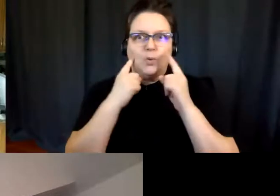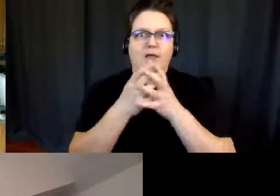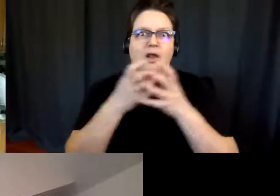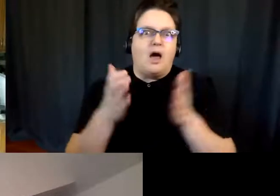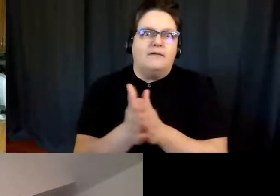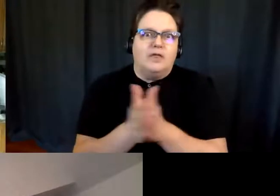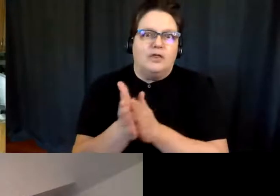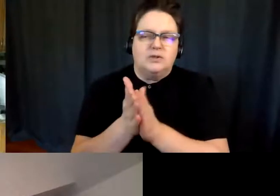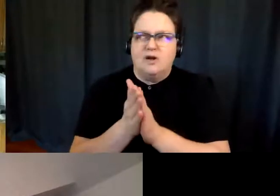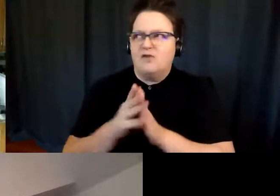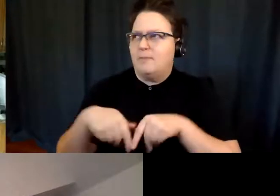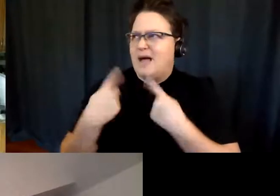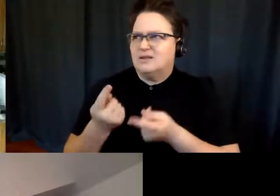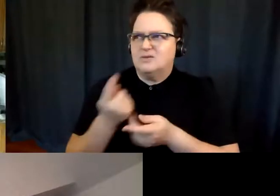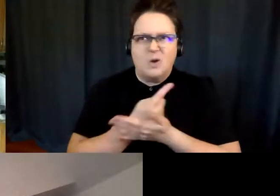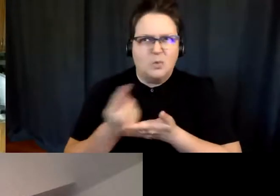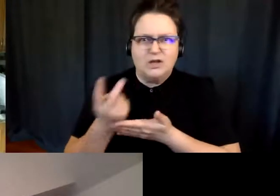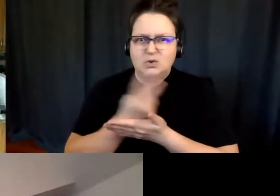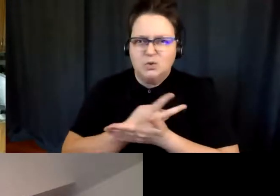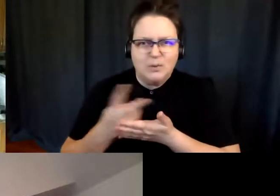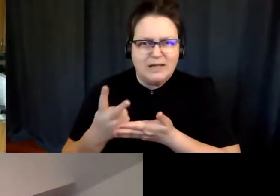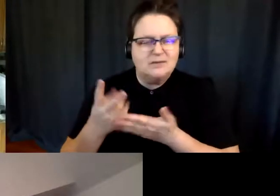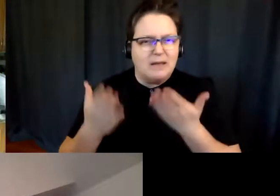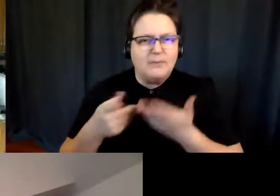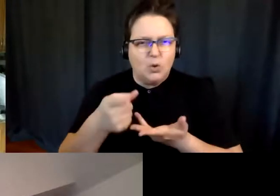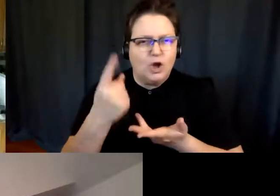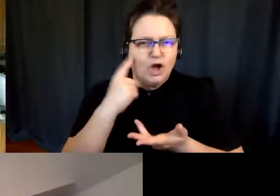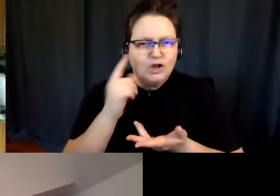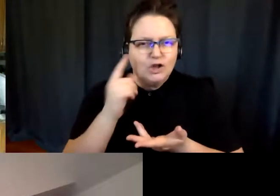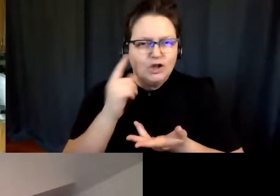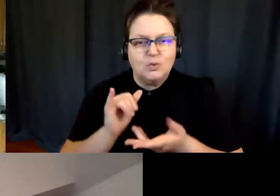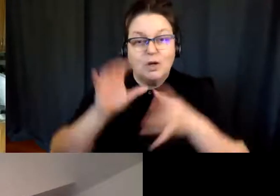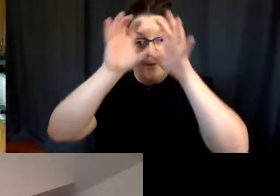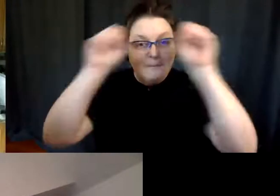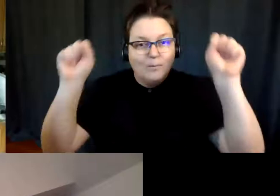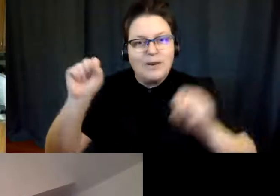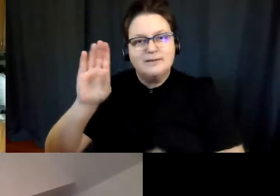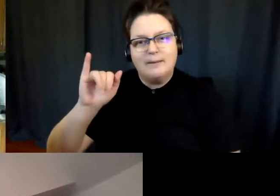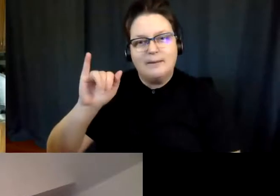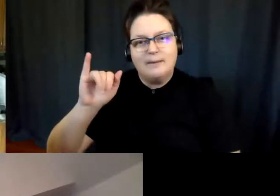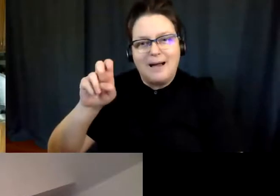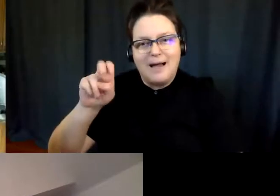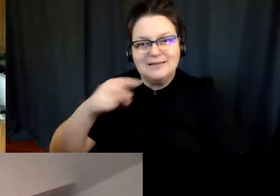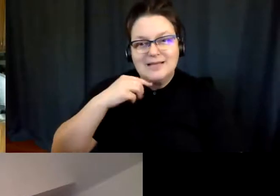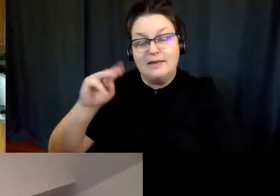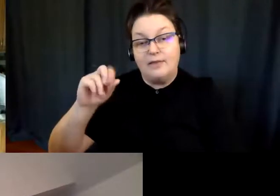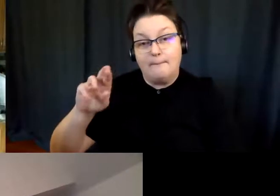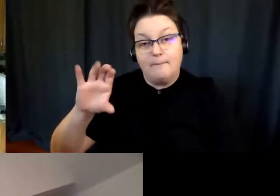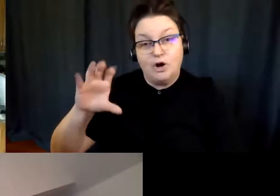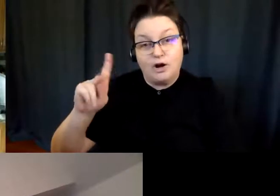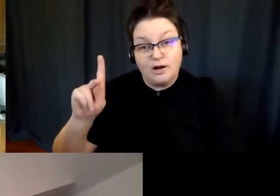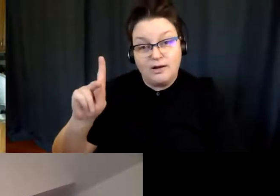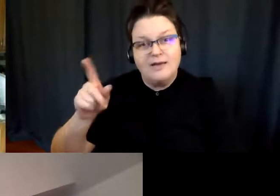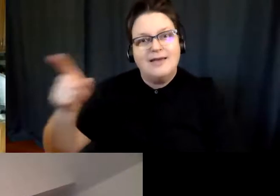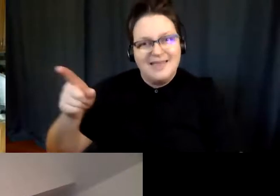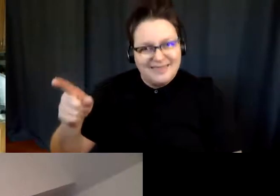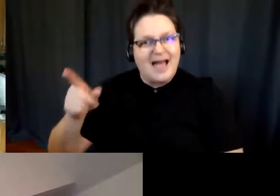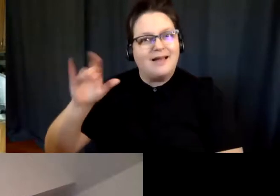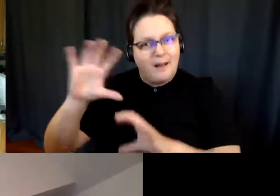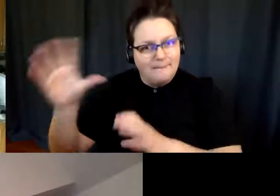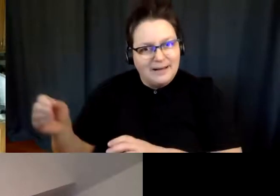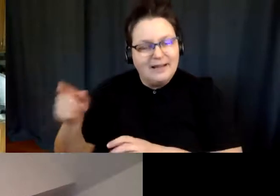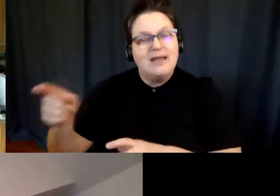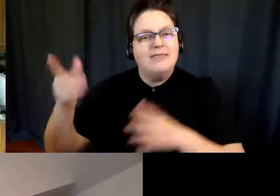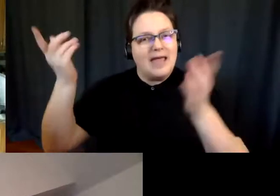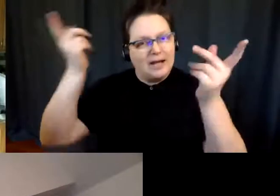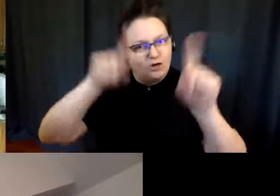within the past week or two, you might have heard President Biden announced that Merck, the company Merck, had agreed to